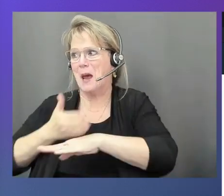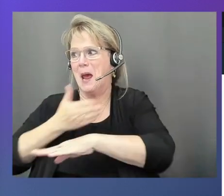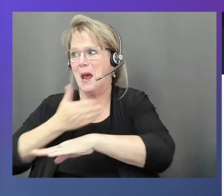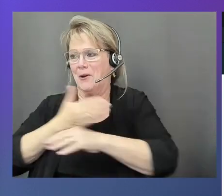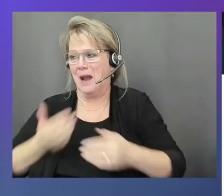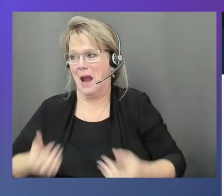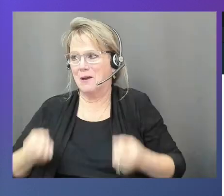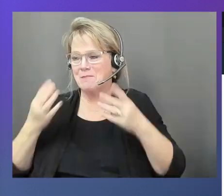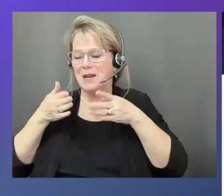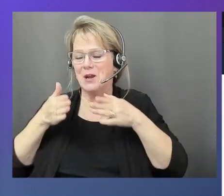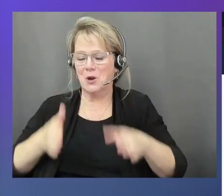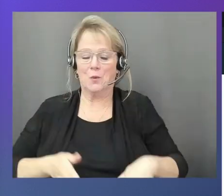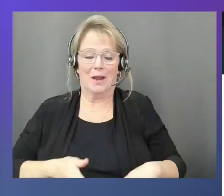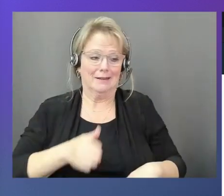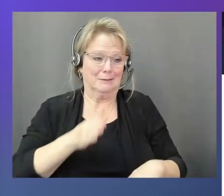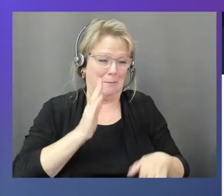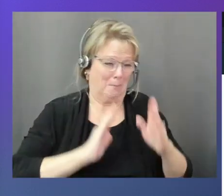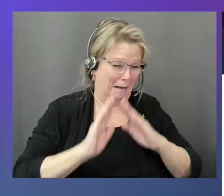in the dark ages back then.